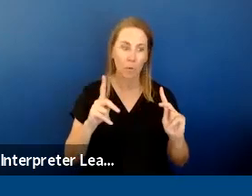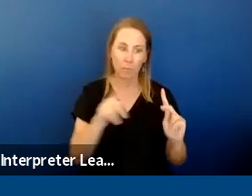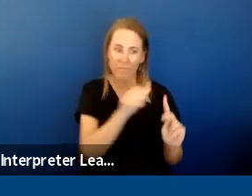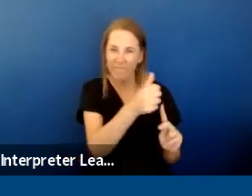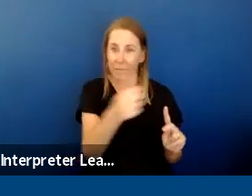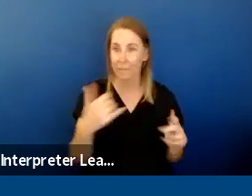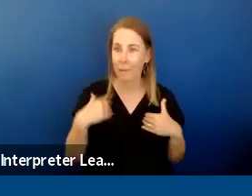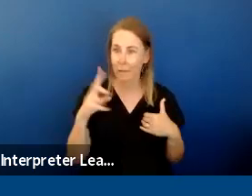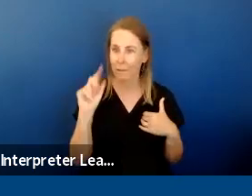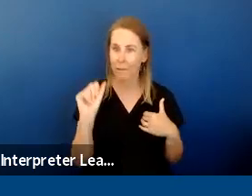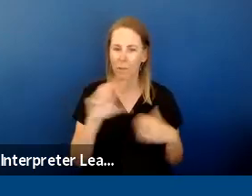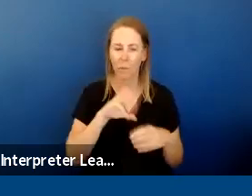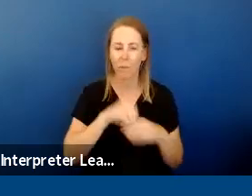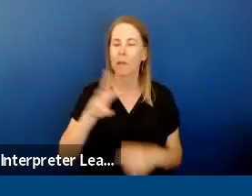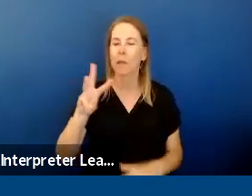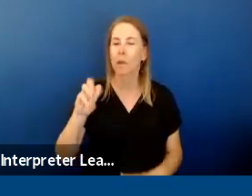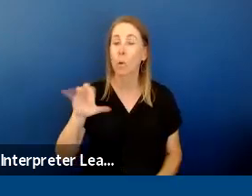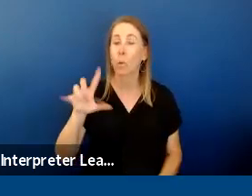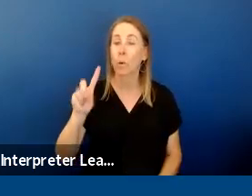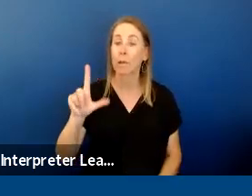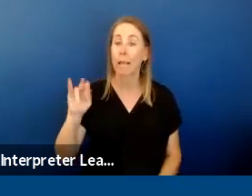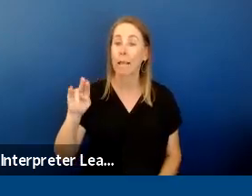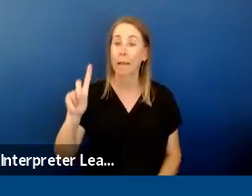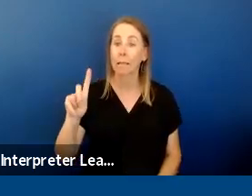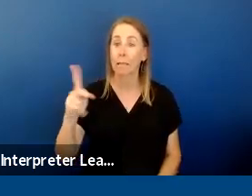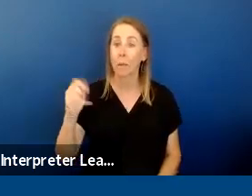Thanks so much, Tracy.